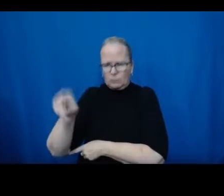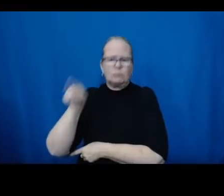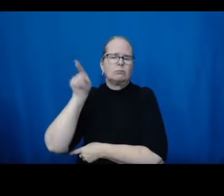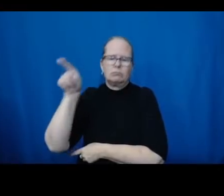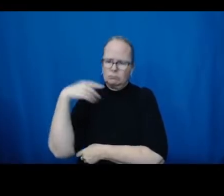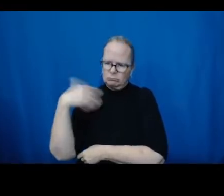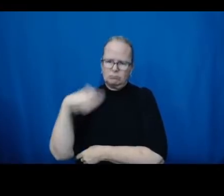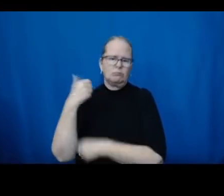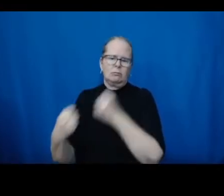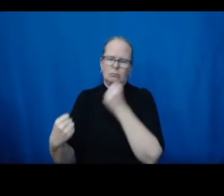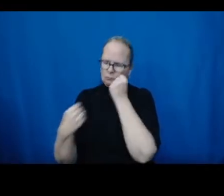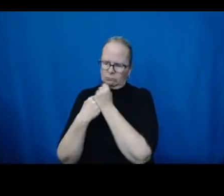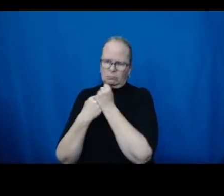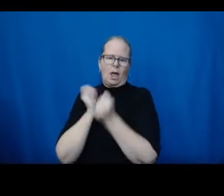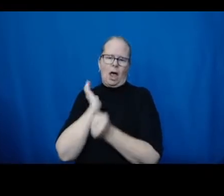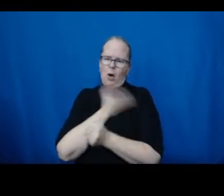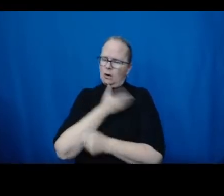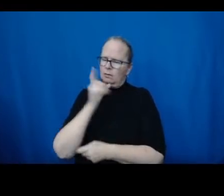Dr. Bakshi, would you like to add anything?